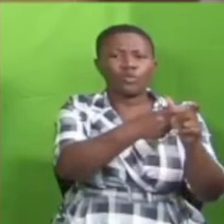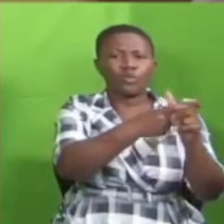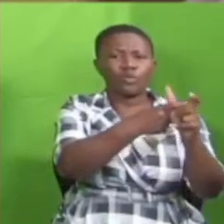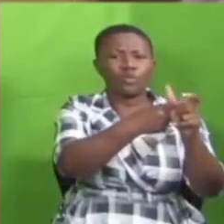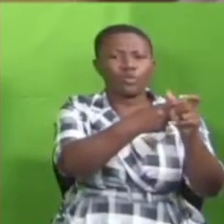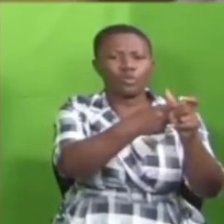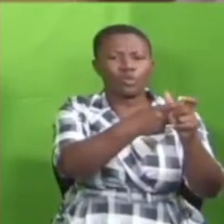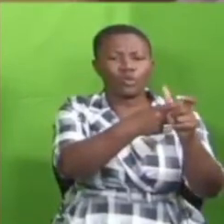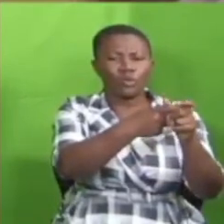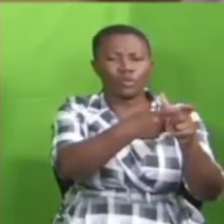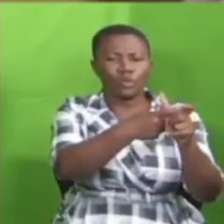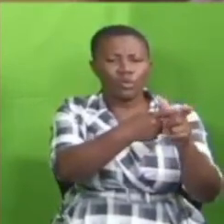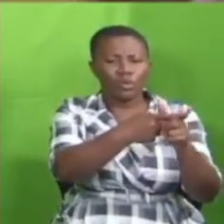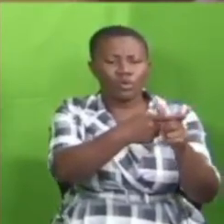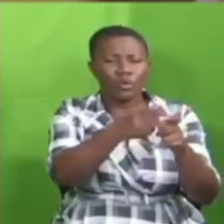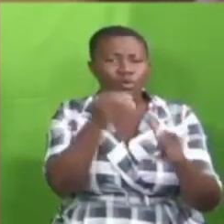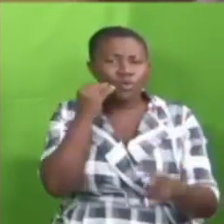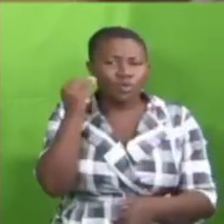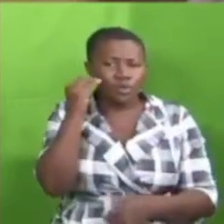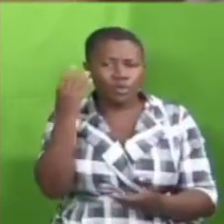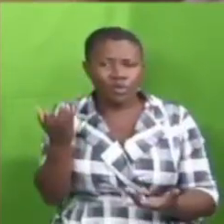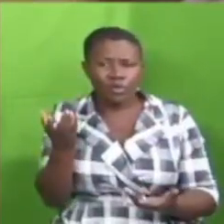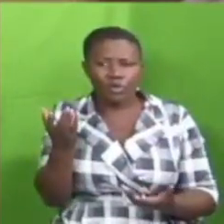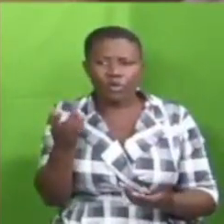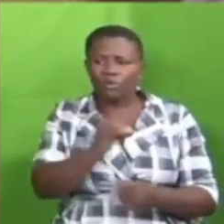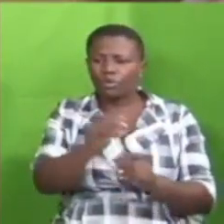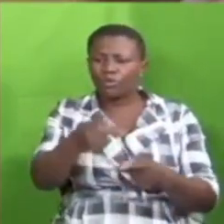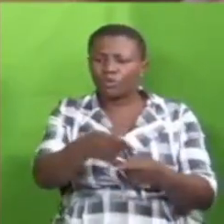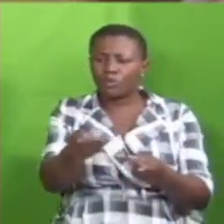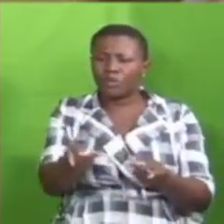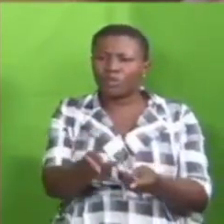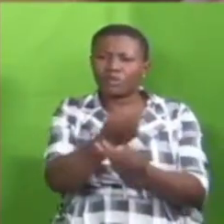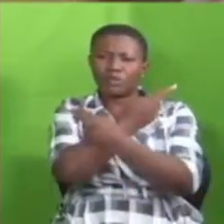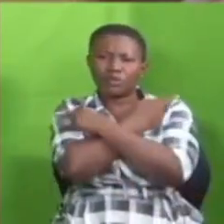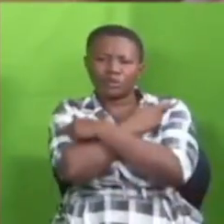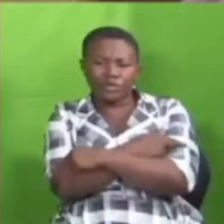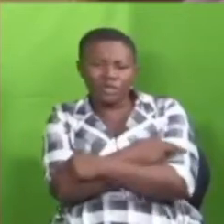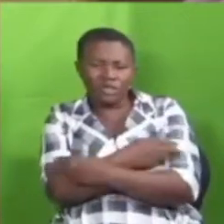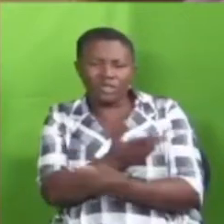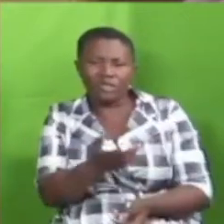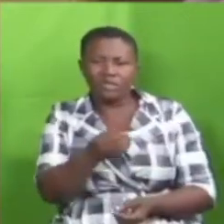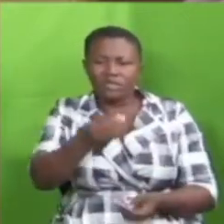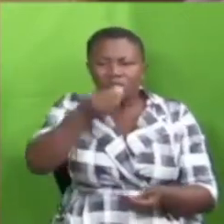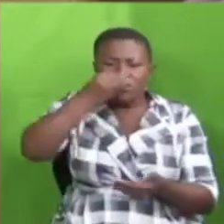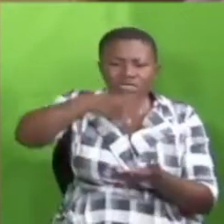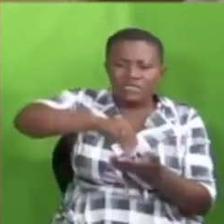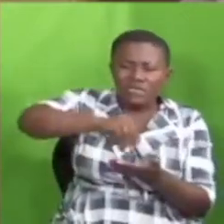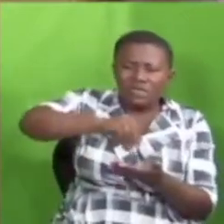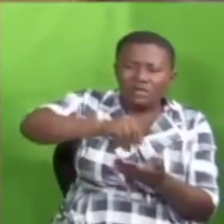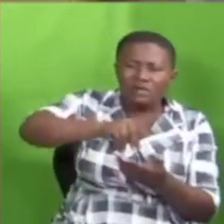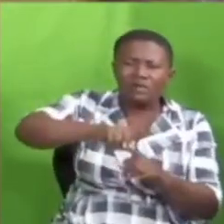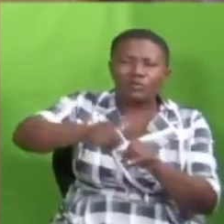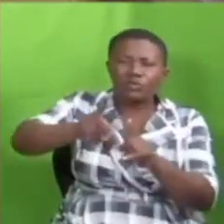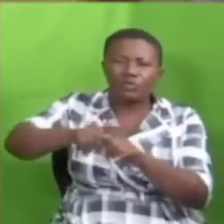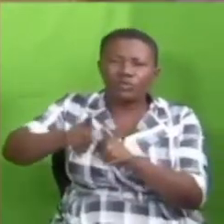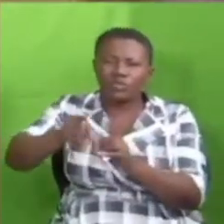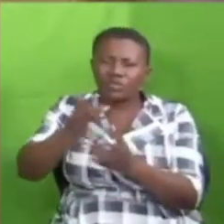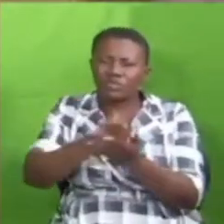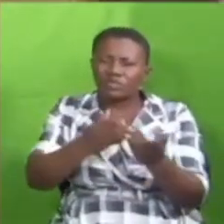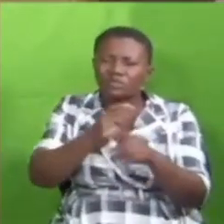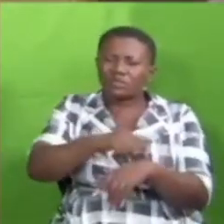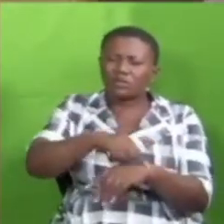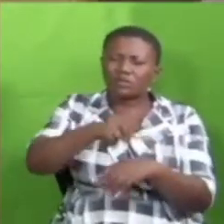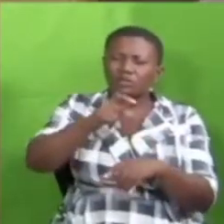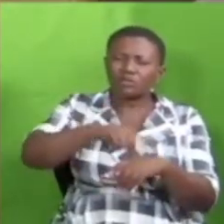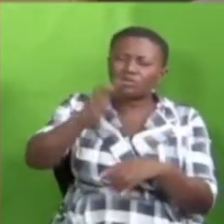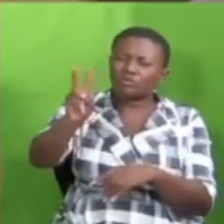stockings in their rooms. They don't even have places to rest, and they rush back into the floor, do all kinds of things till around 2 a.m. before